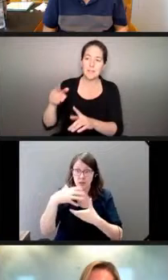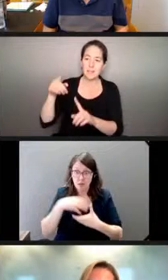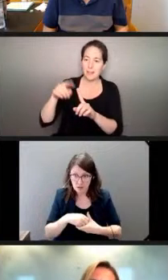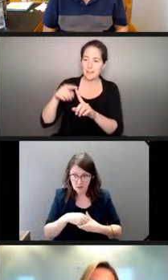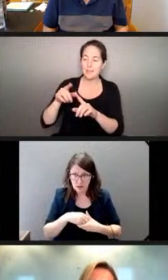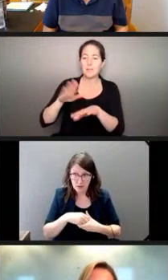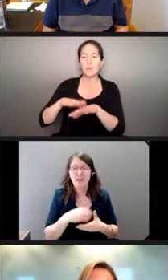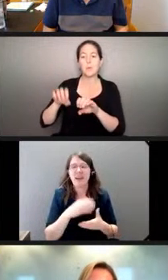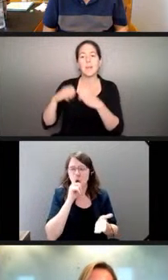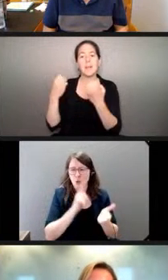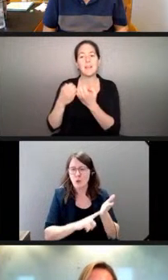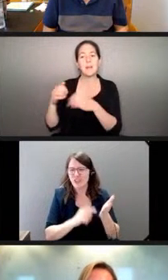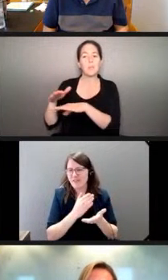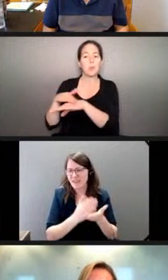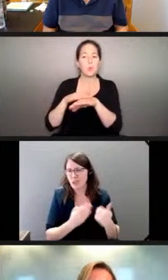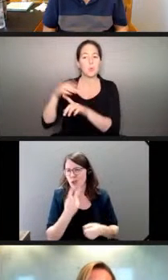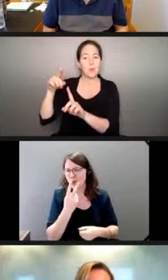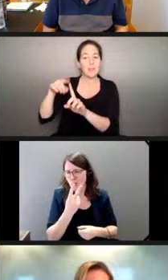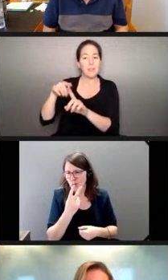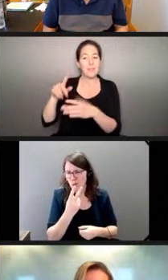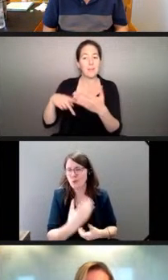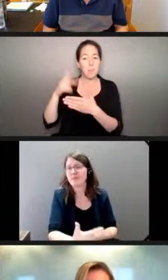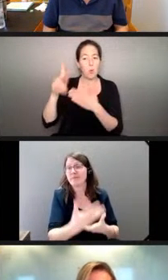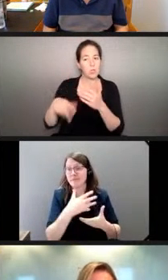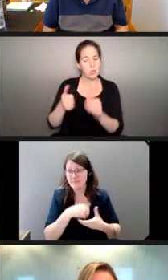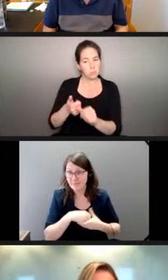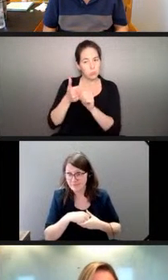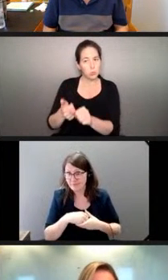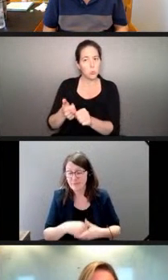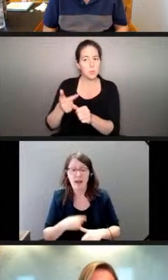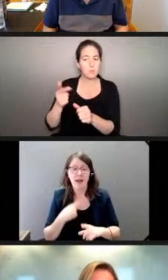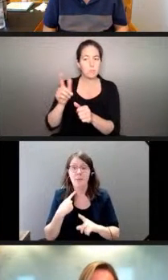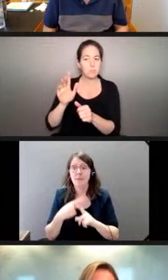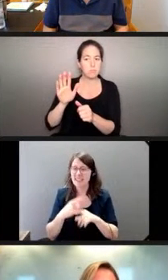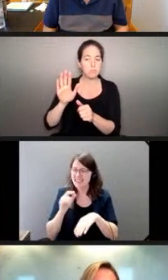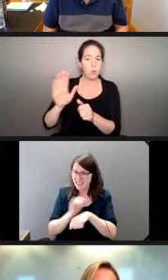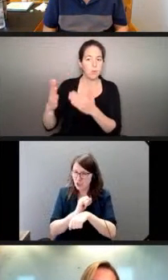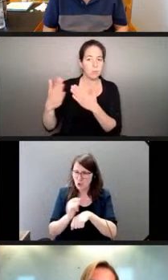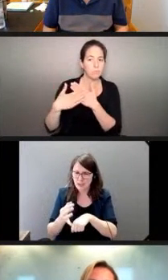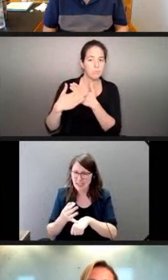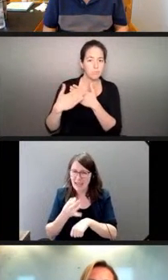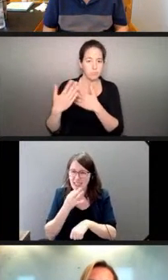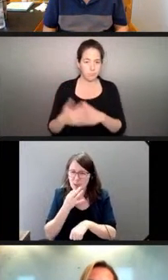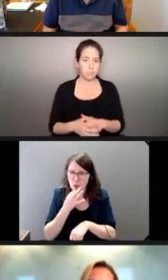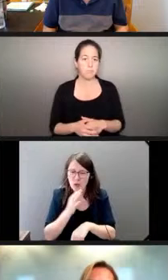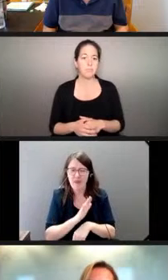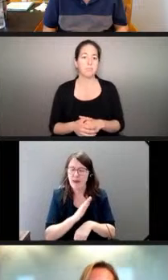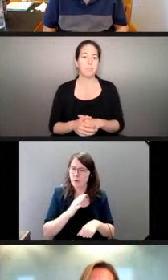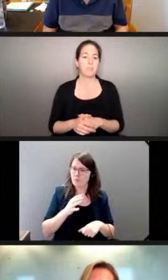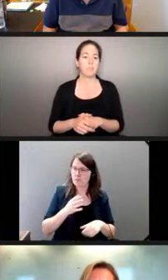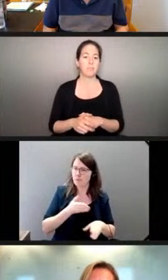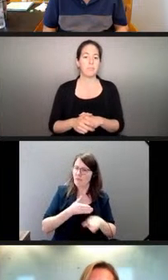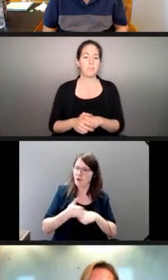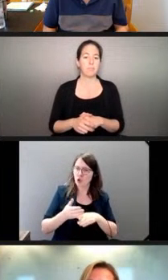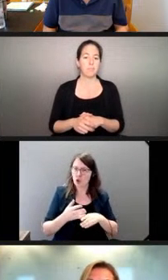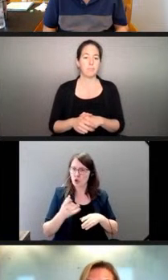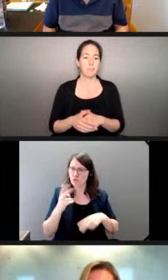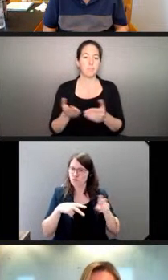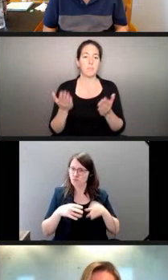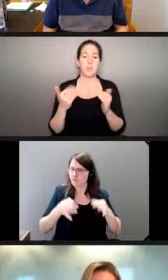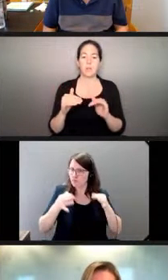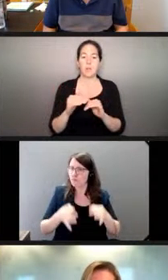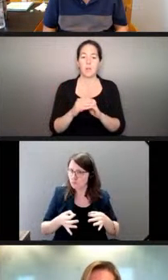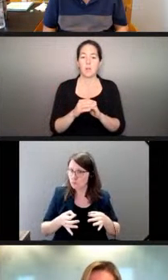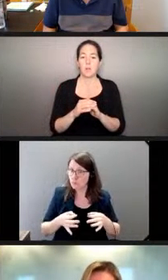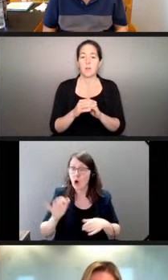2, along with their professional judgment and industry expertise. We also considered feedback